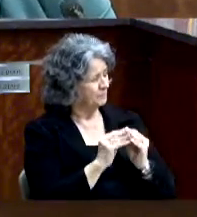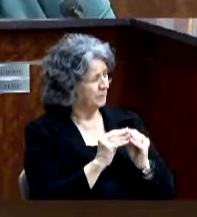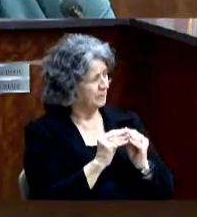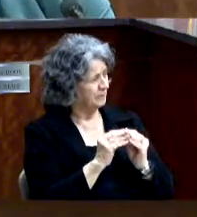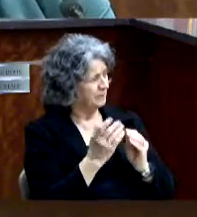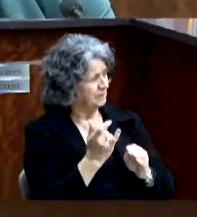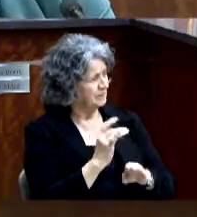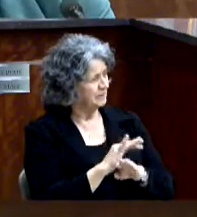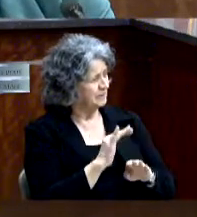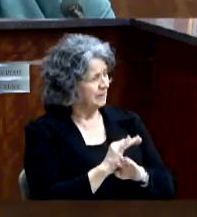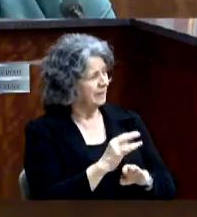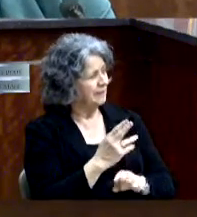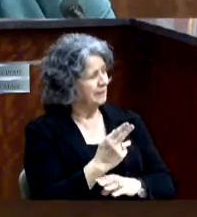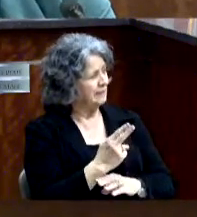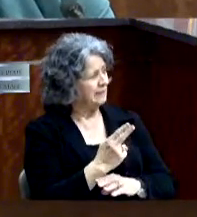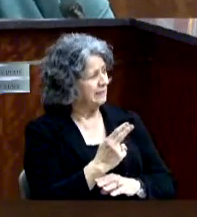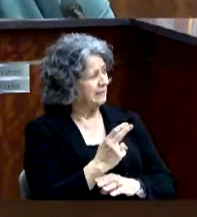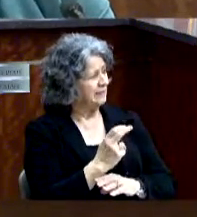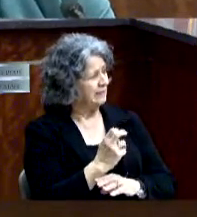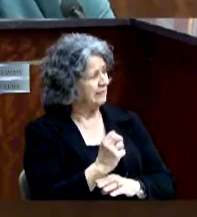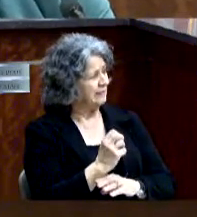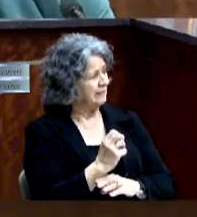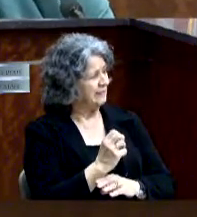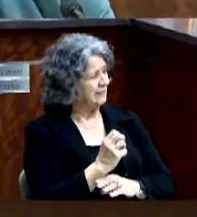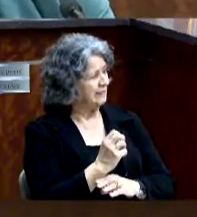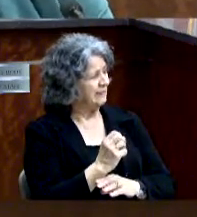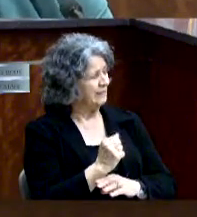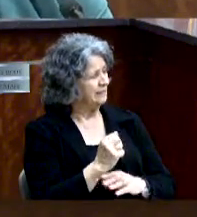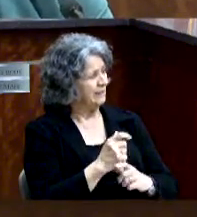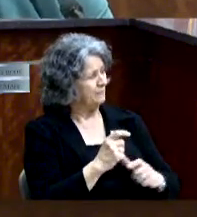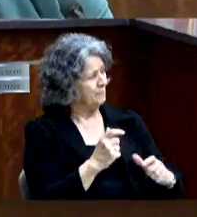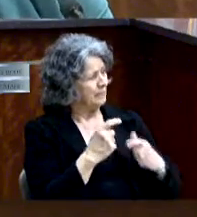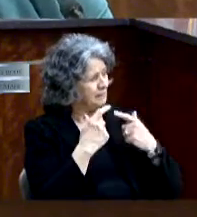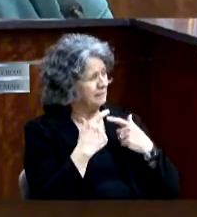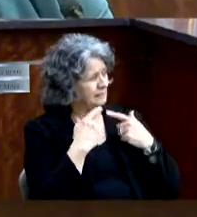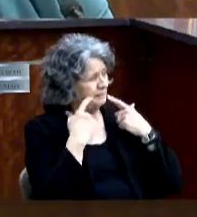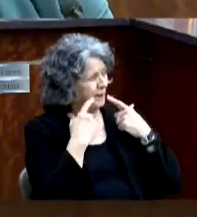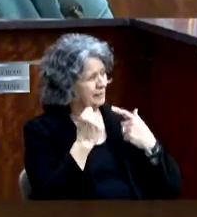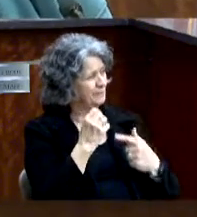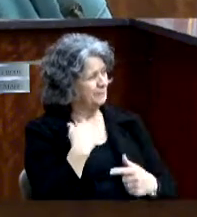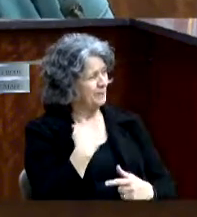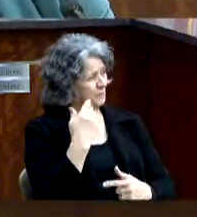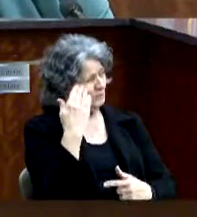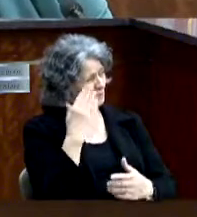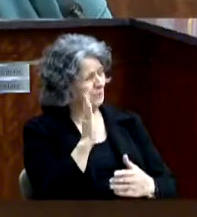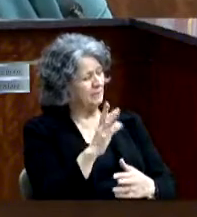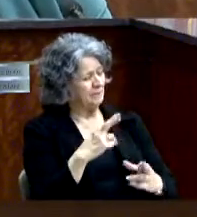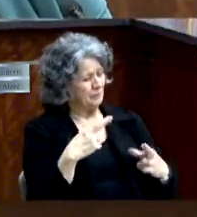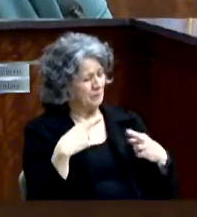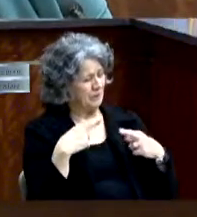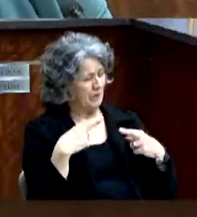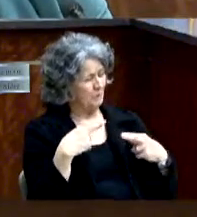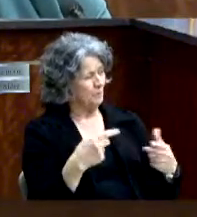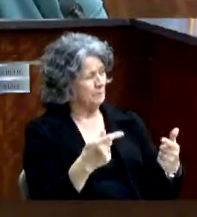But Mr. Lotsky has been seen with a very big smile, so we knew his retirement was coming, and we thank you for all your